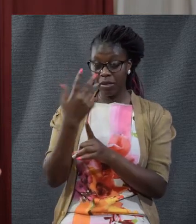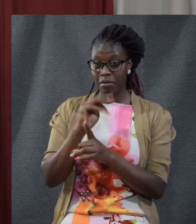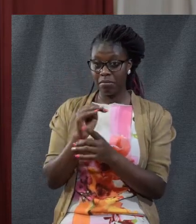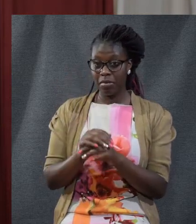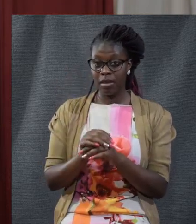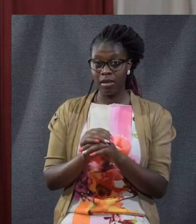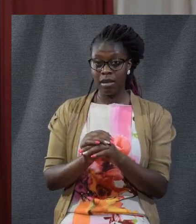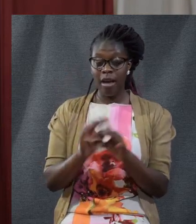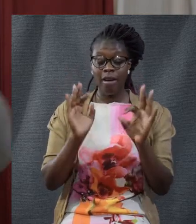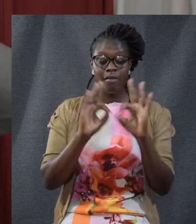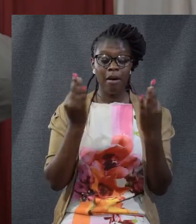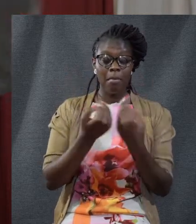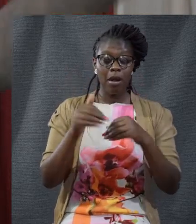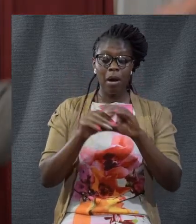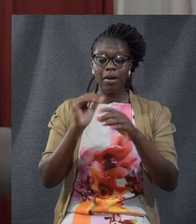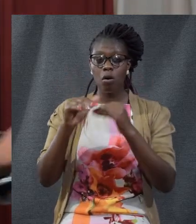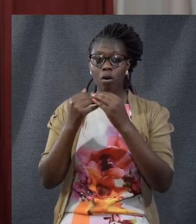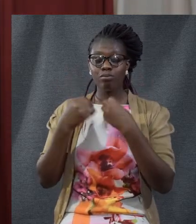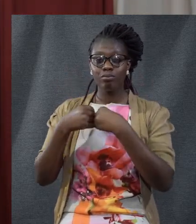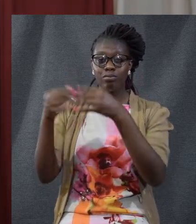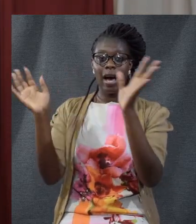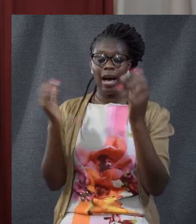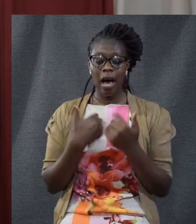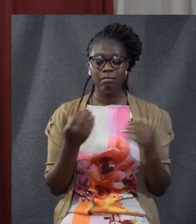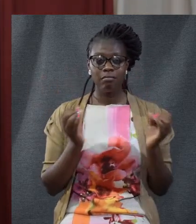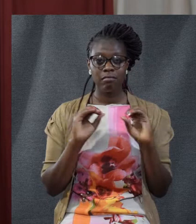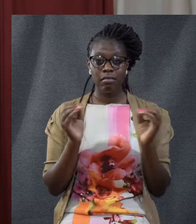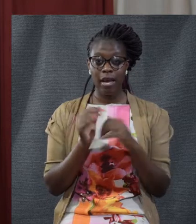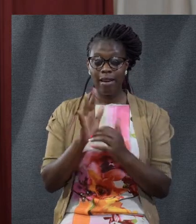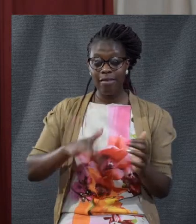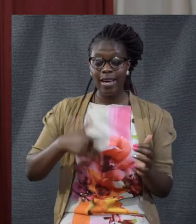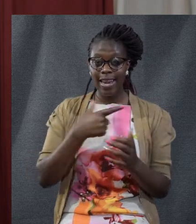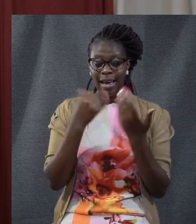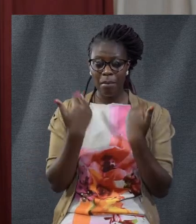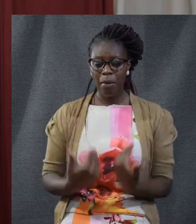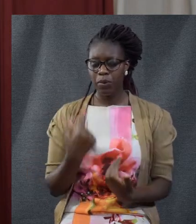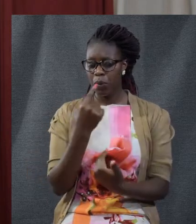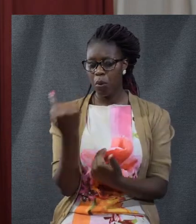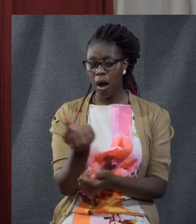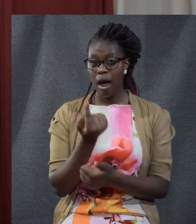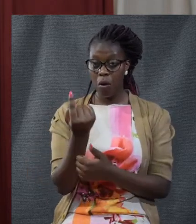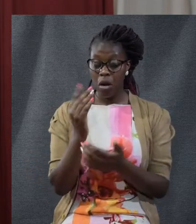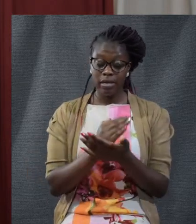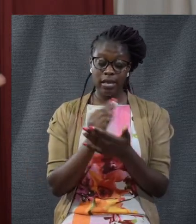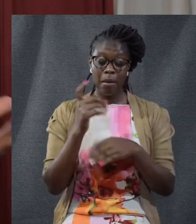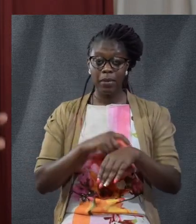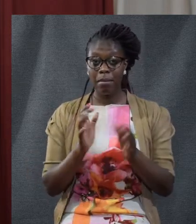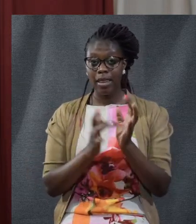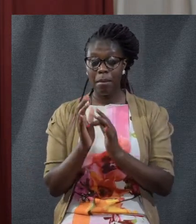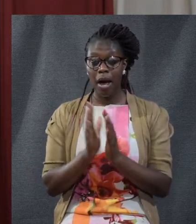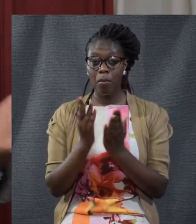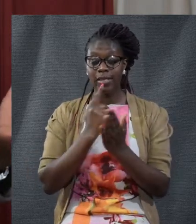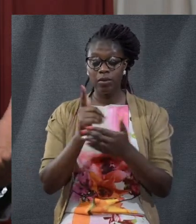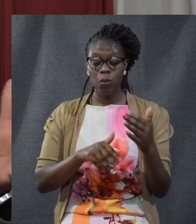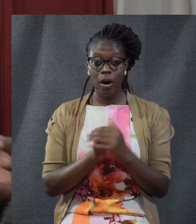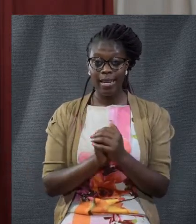him. His relatives had all gone away. He didn't have anyone around him. He felt someone who was left lonely. And at times, the